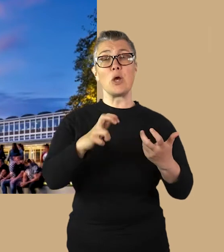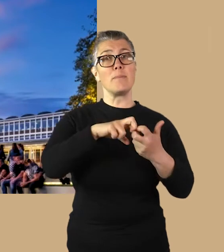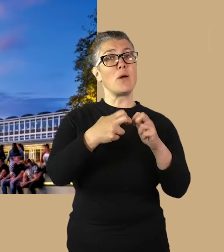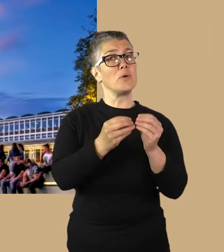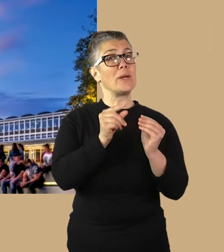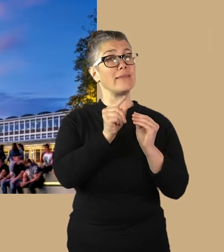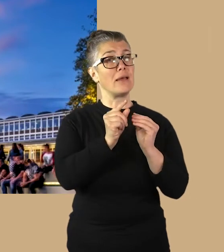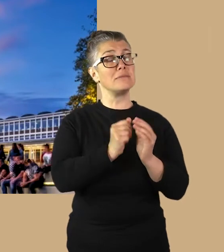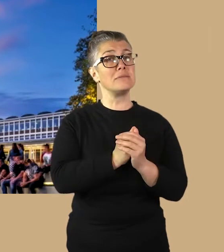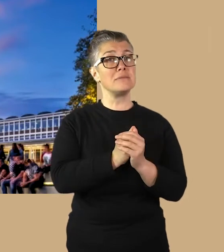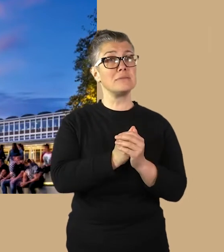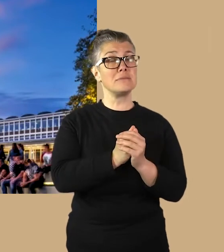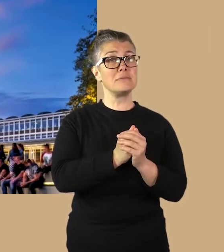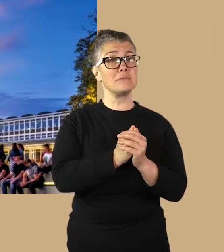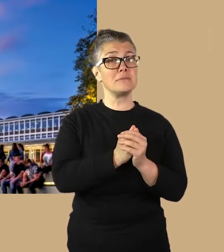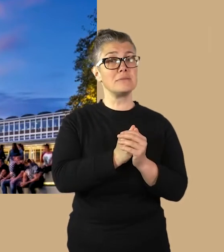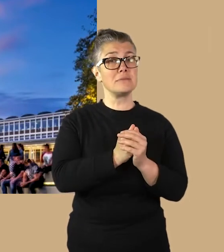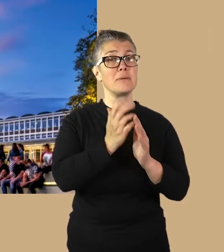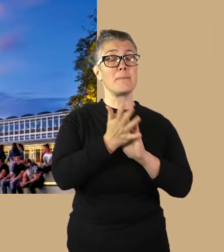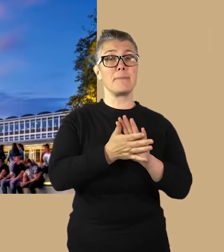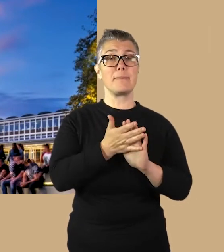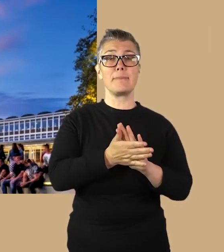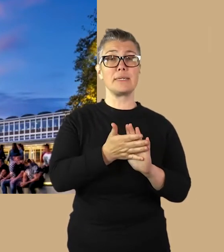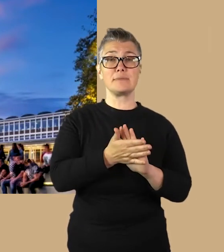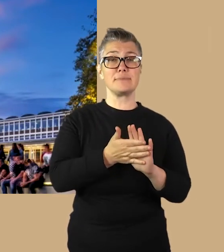the problem with that is that they do not have the